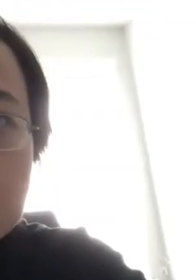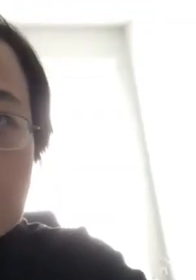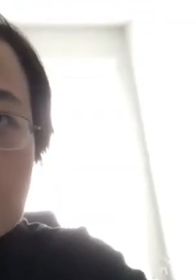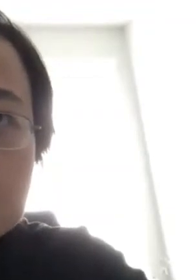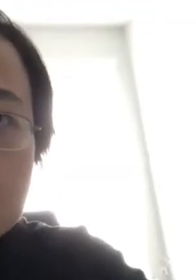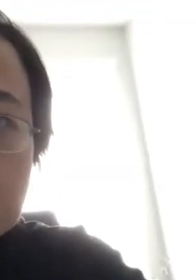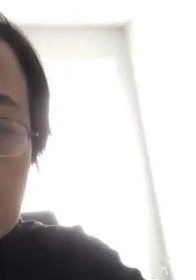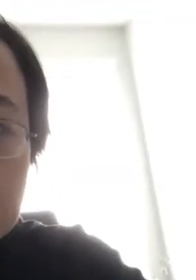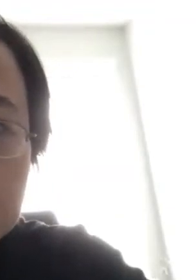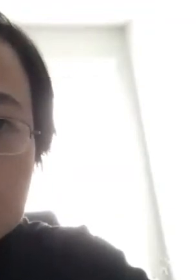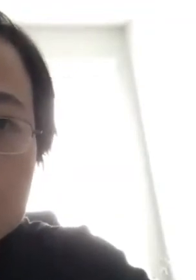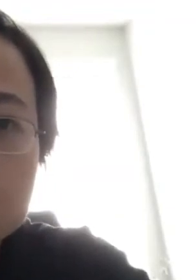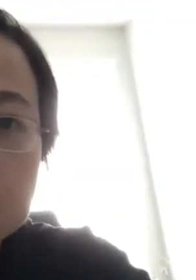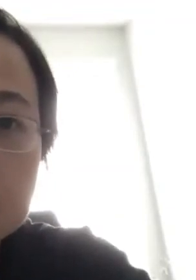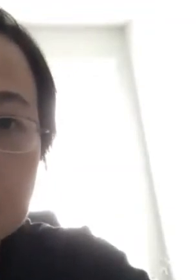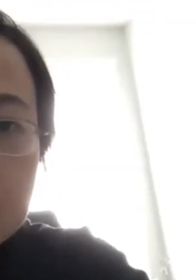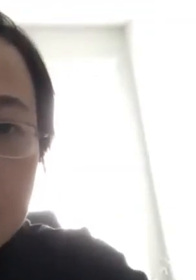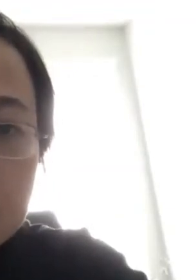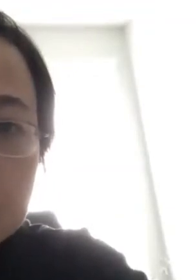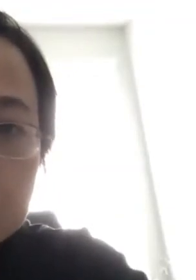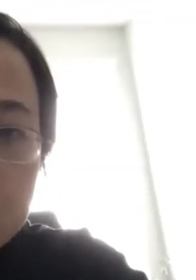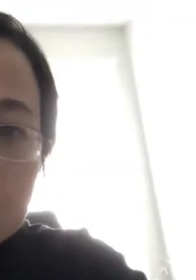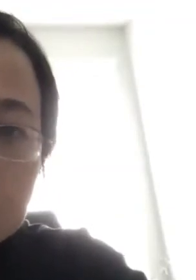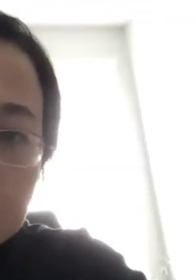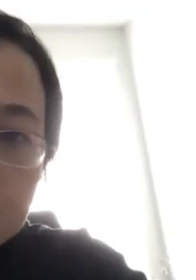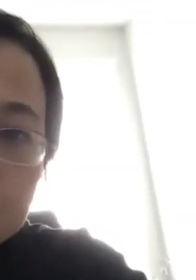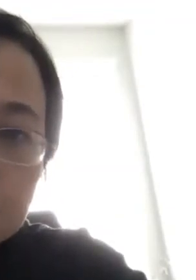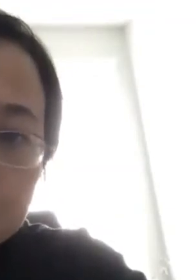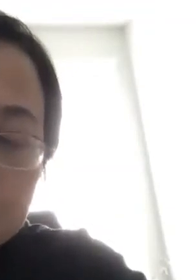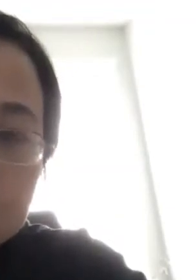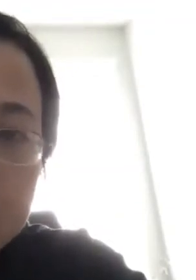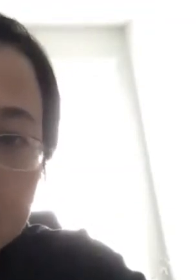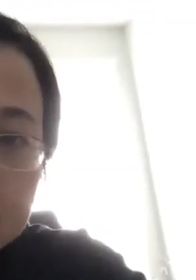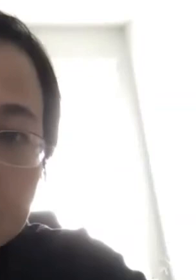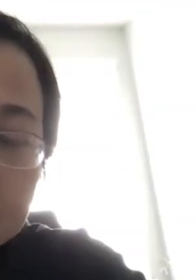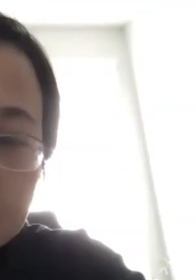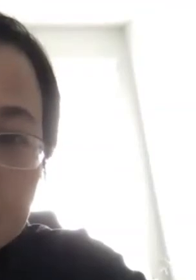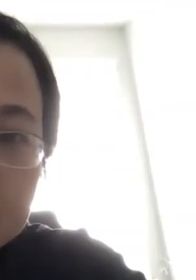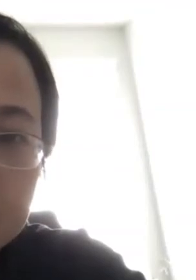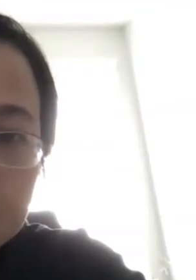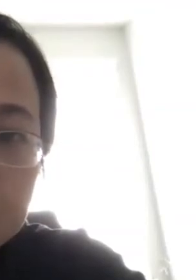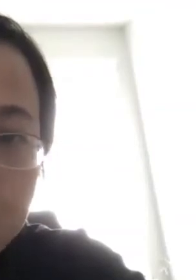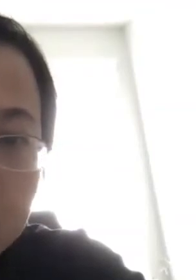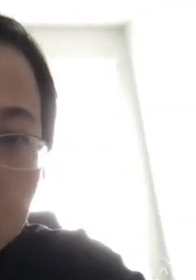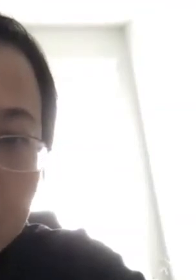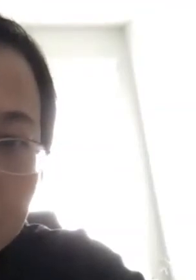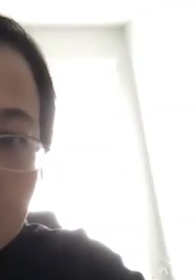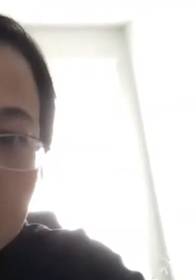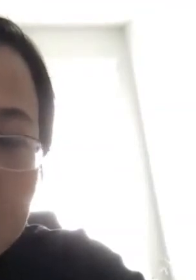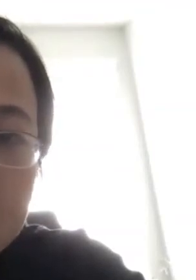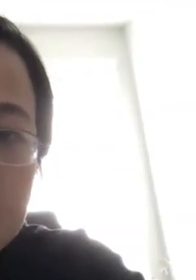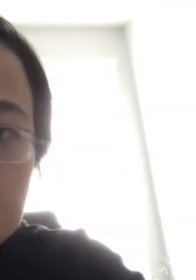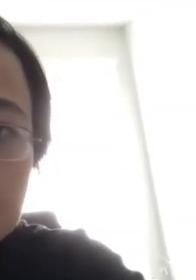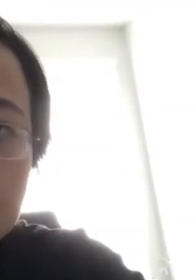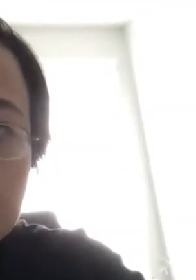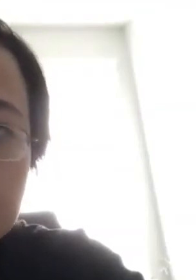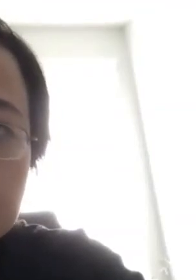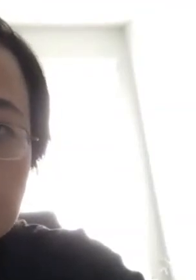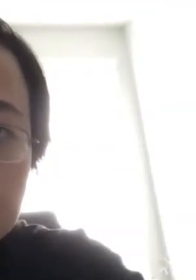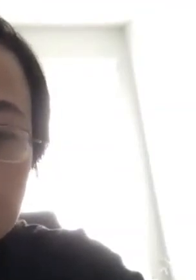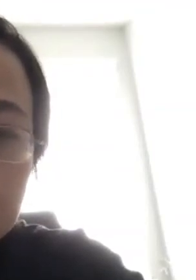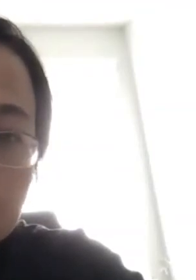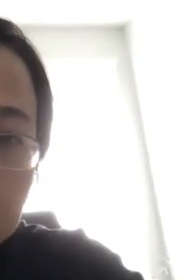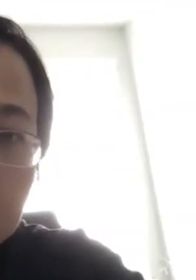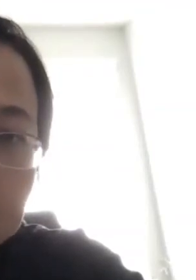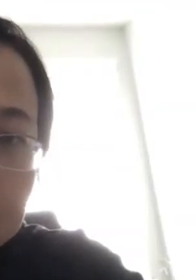Oh, that's a good question. So for well, we just assume that that's basically random error, but definitely